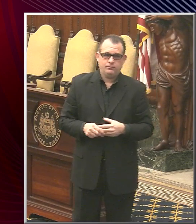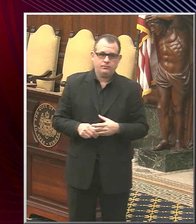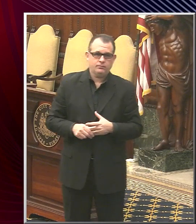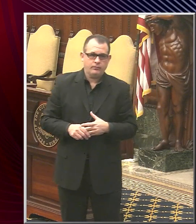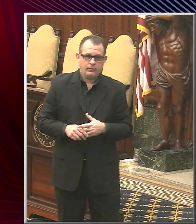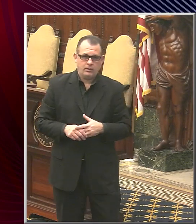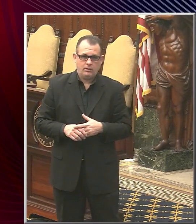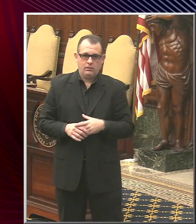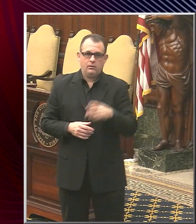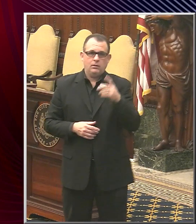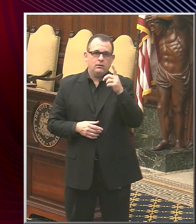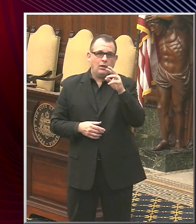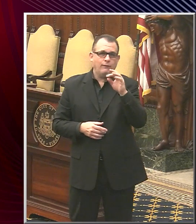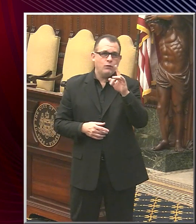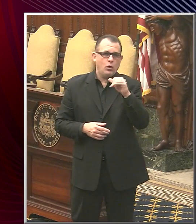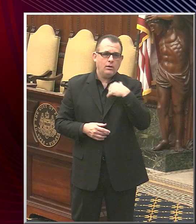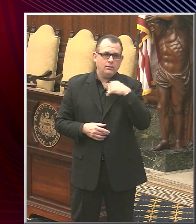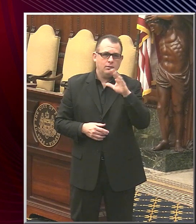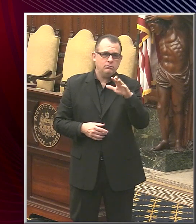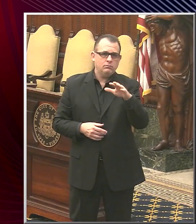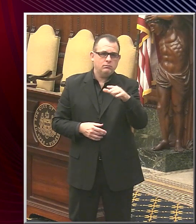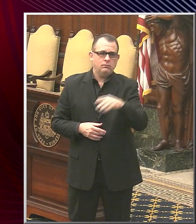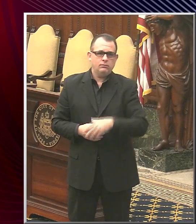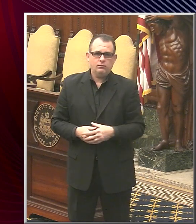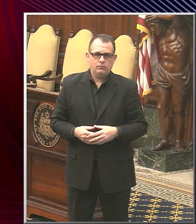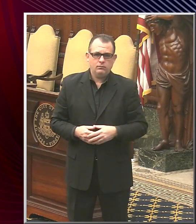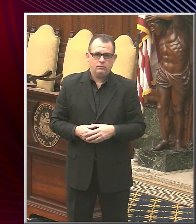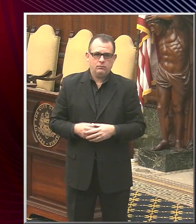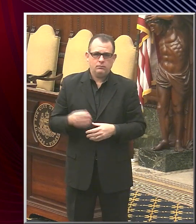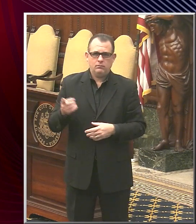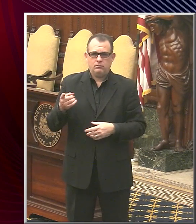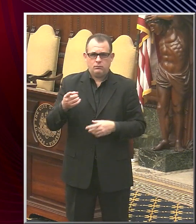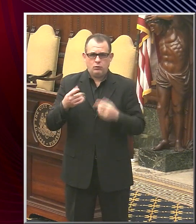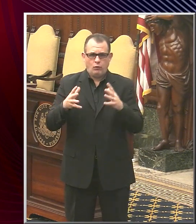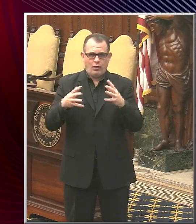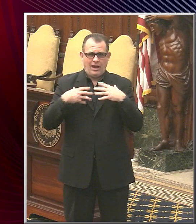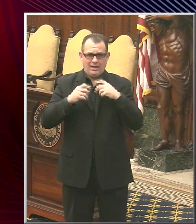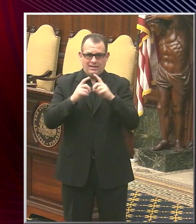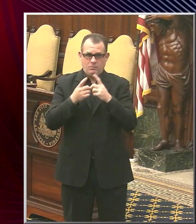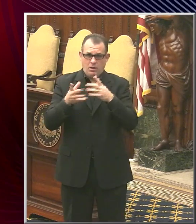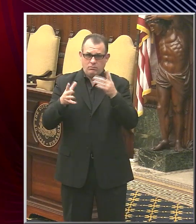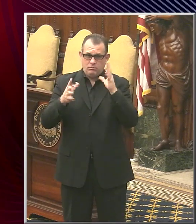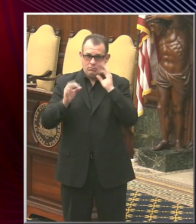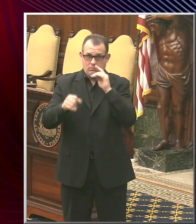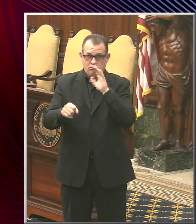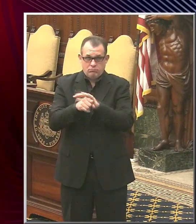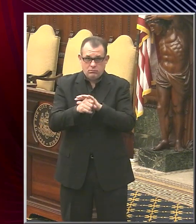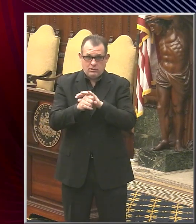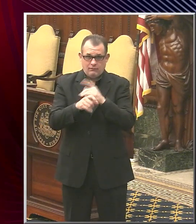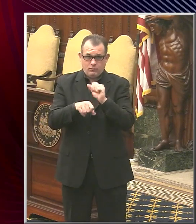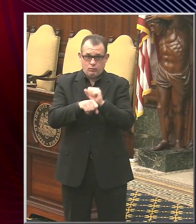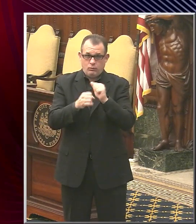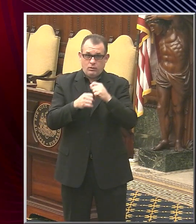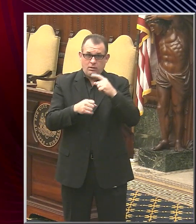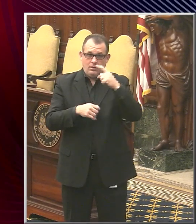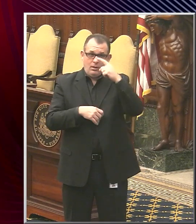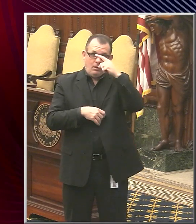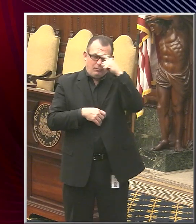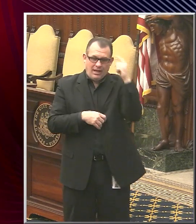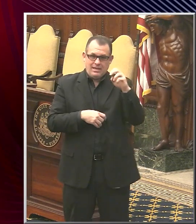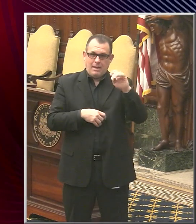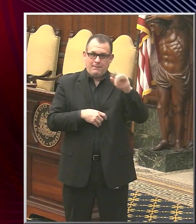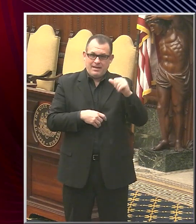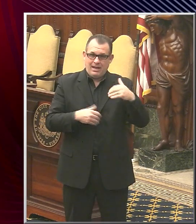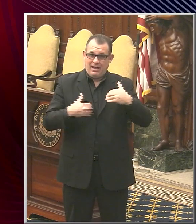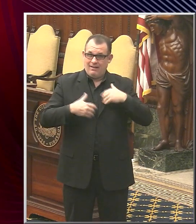Dr. Farley, would you or the health department commit to working with Black media to have these type of